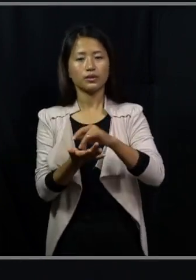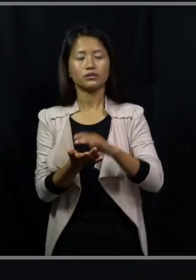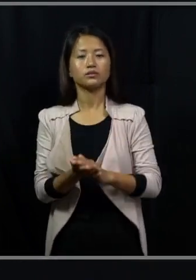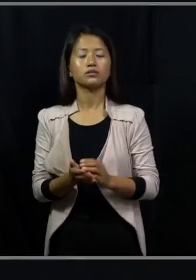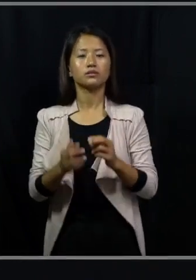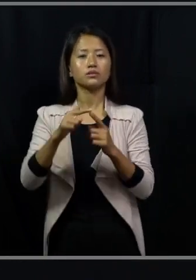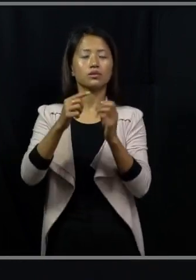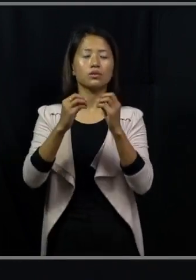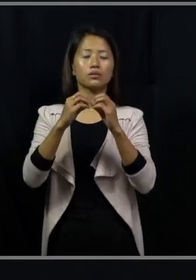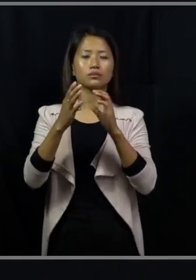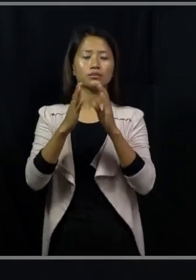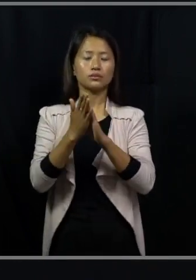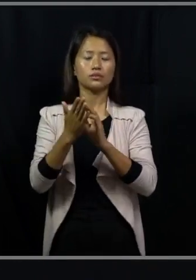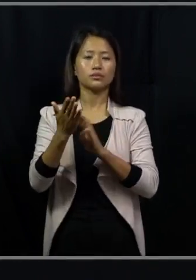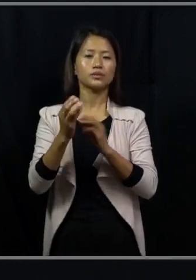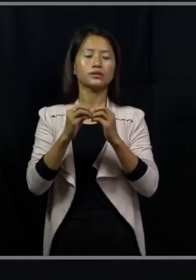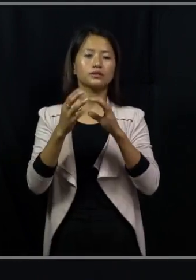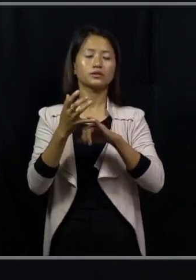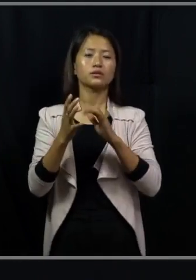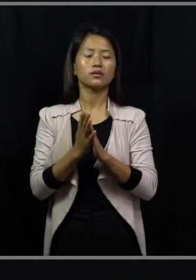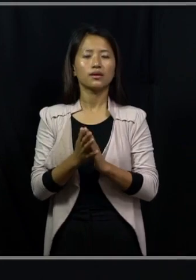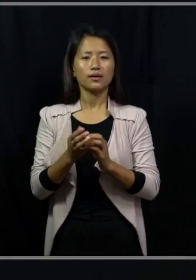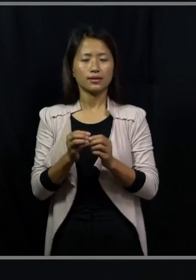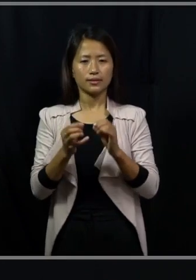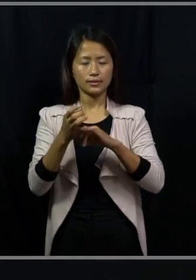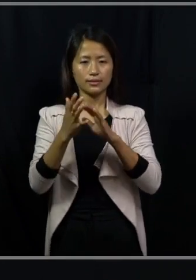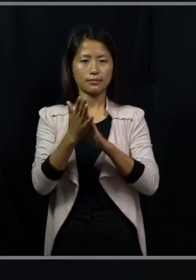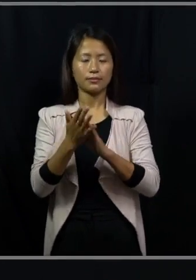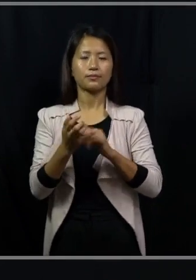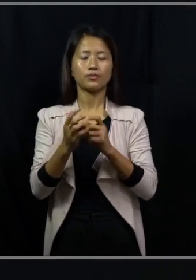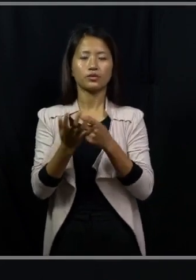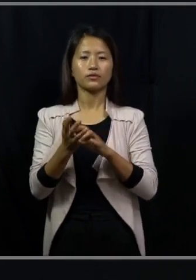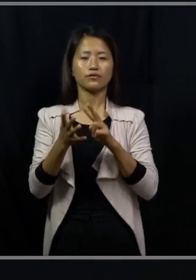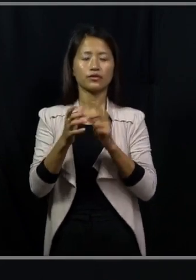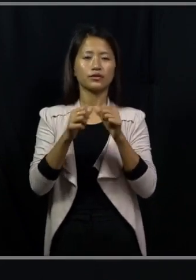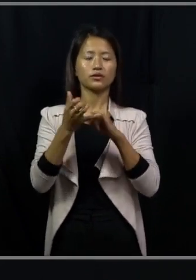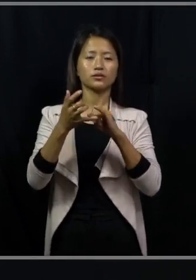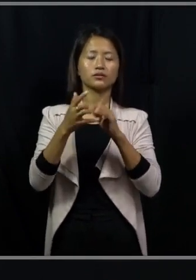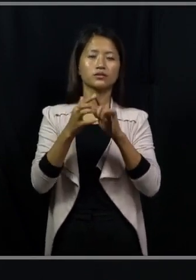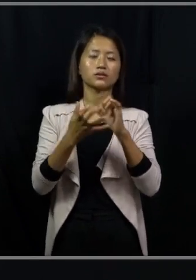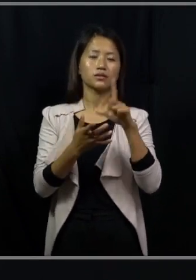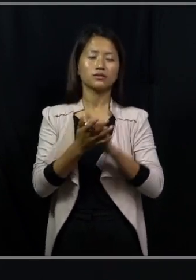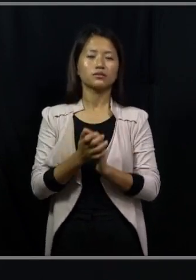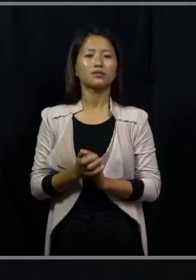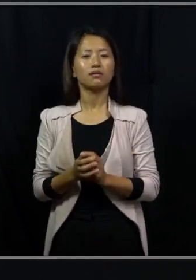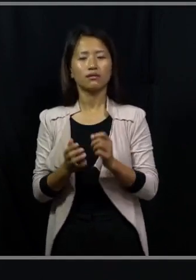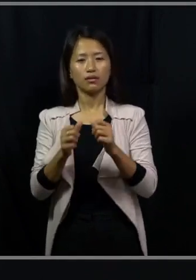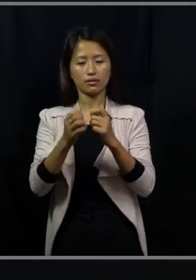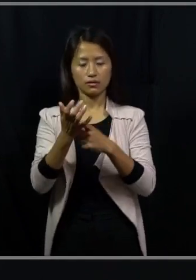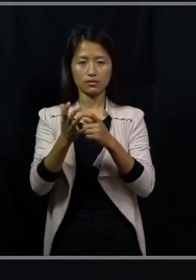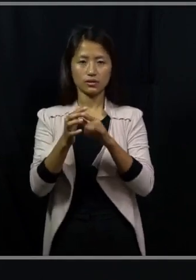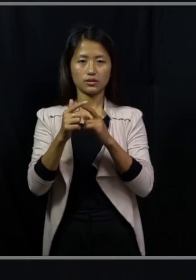tombs or in a mud bricks or in a simple pit or in a vessels. And also the article